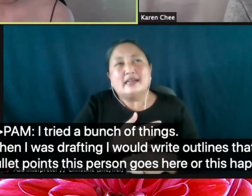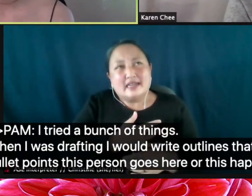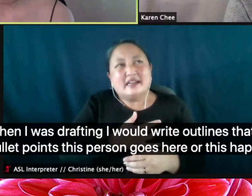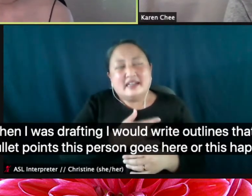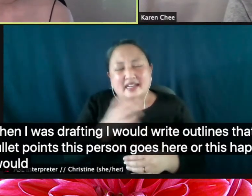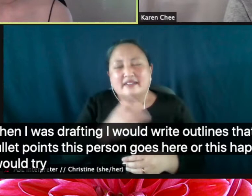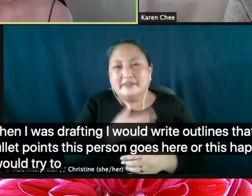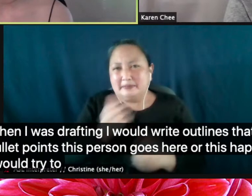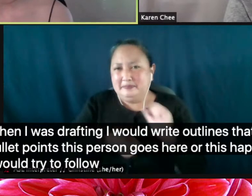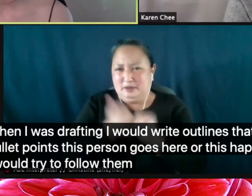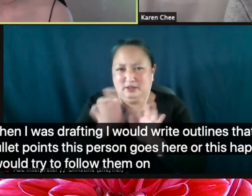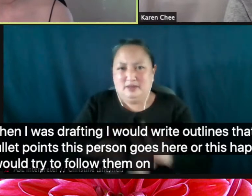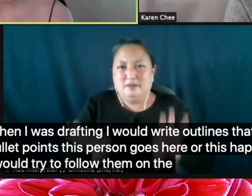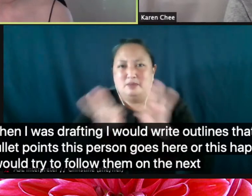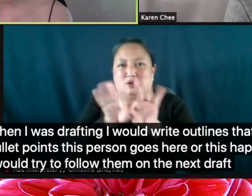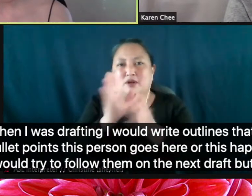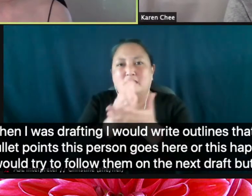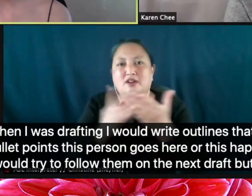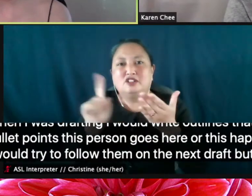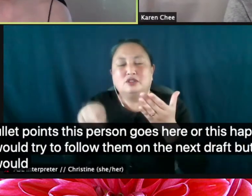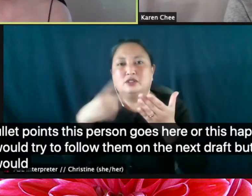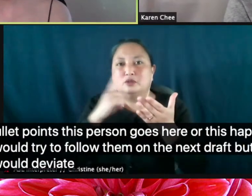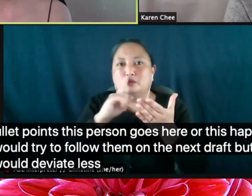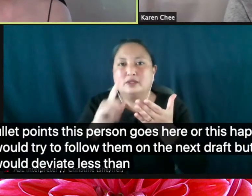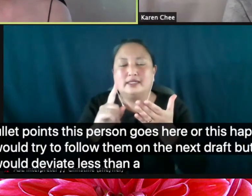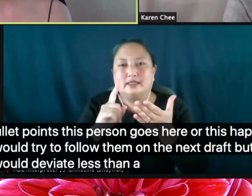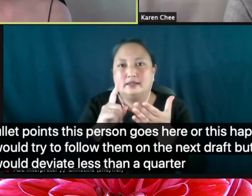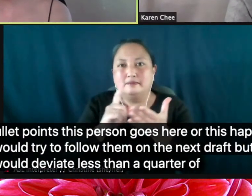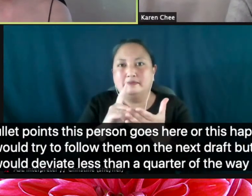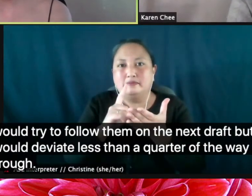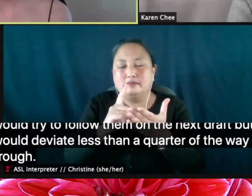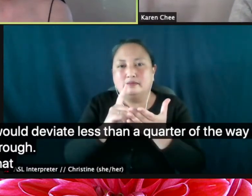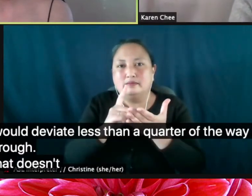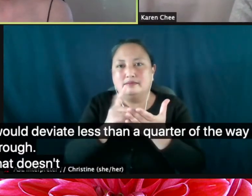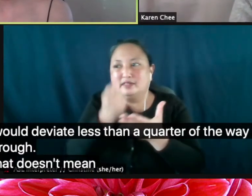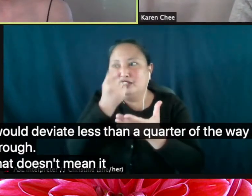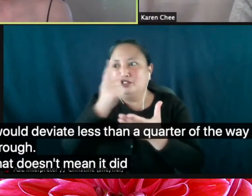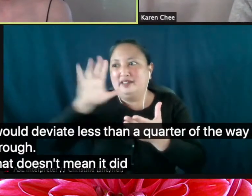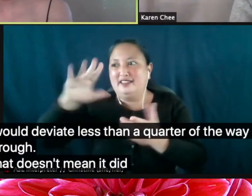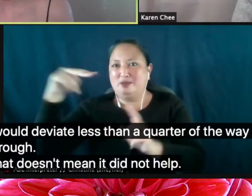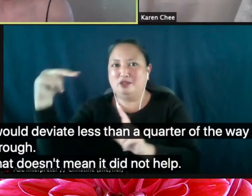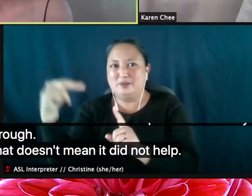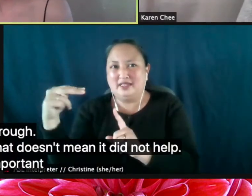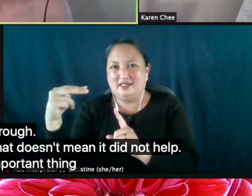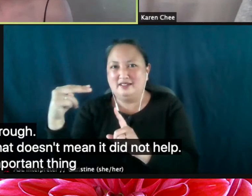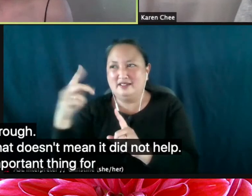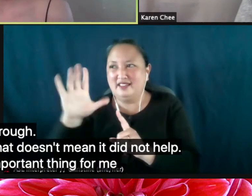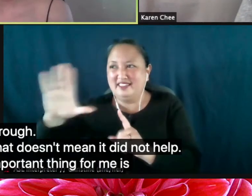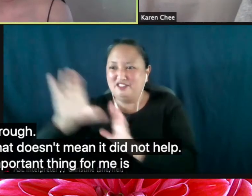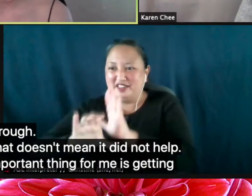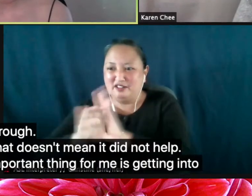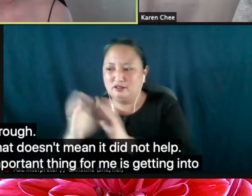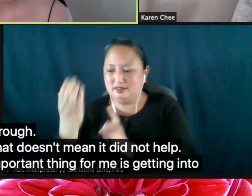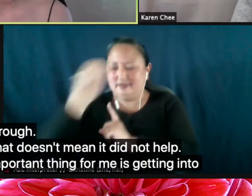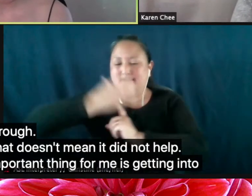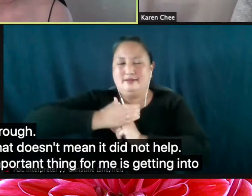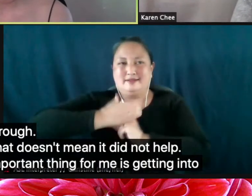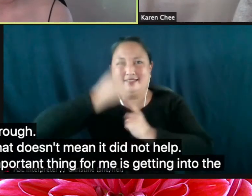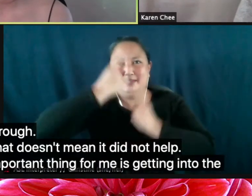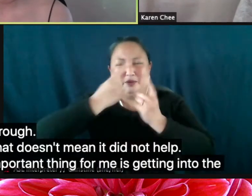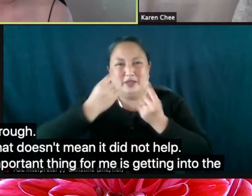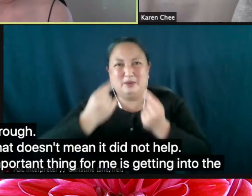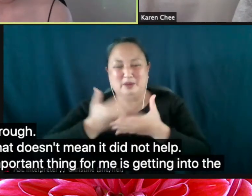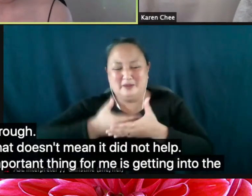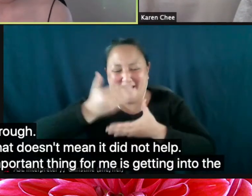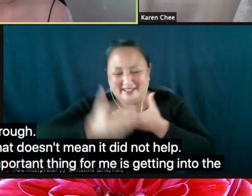most important thing for me is always just getting into the character's mind and just trying to embody them and think about what they would do